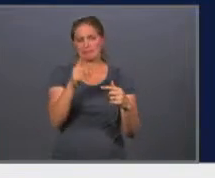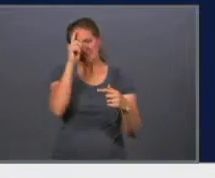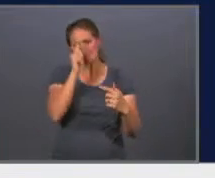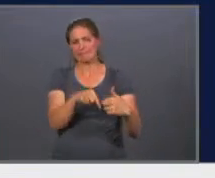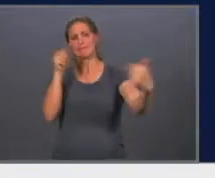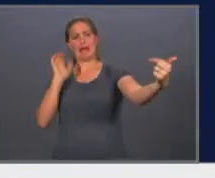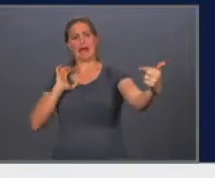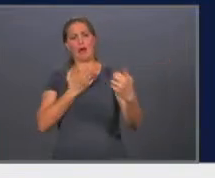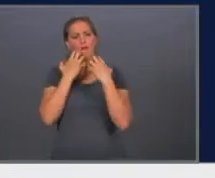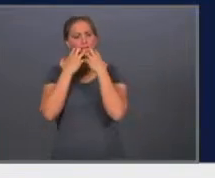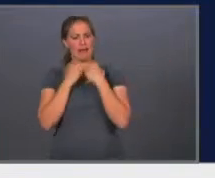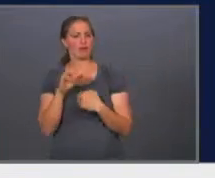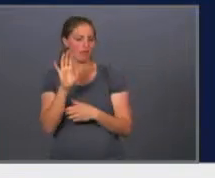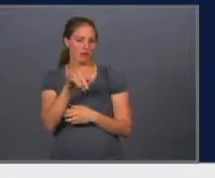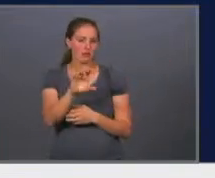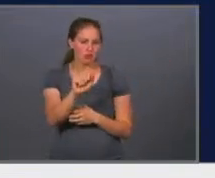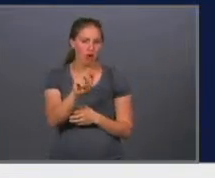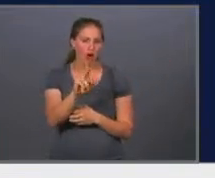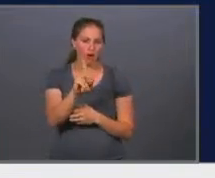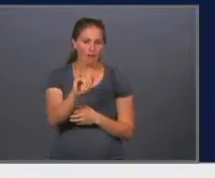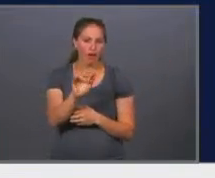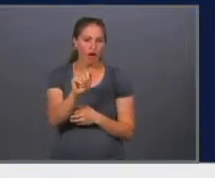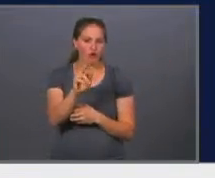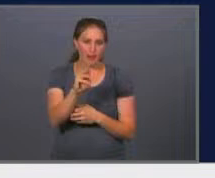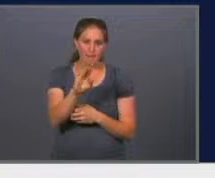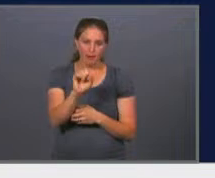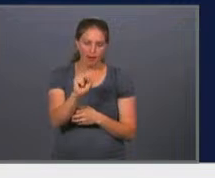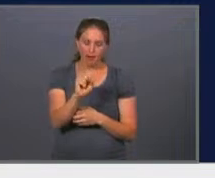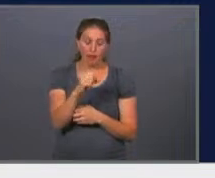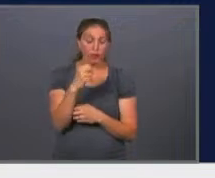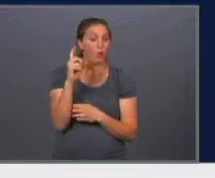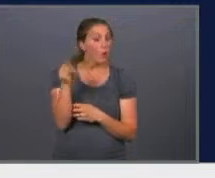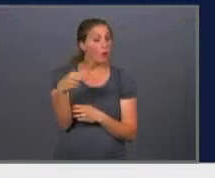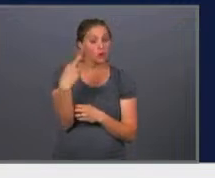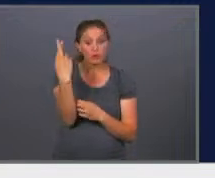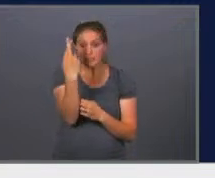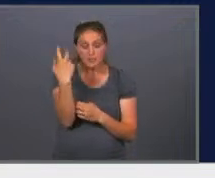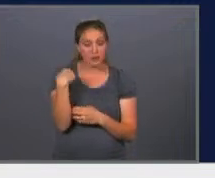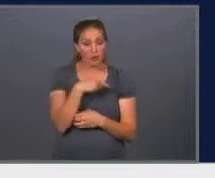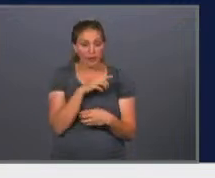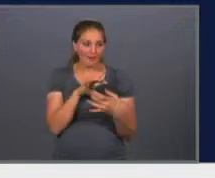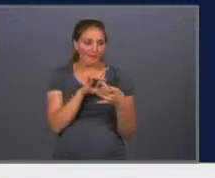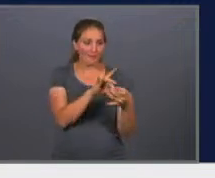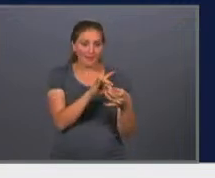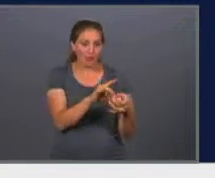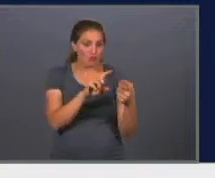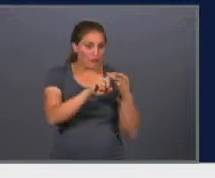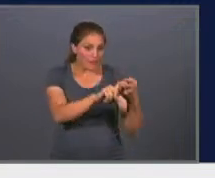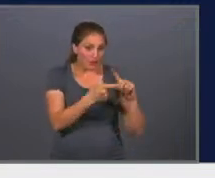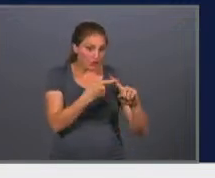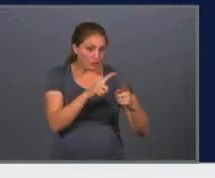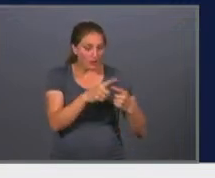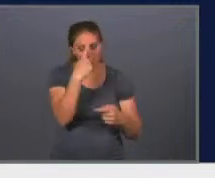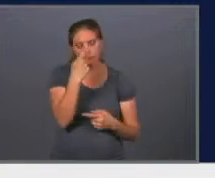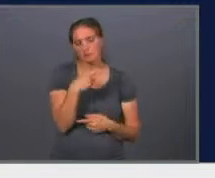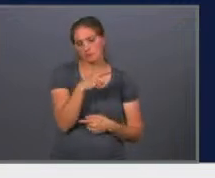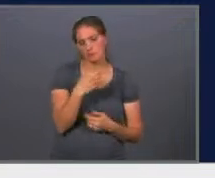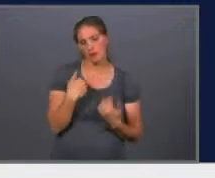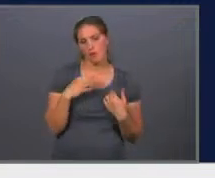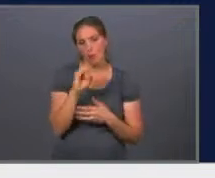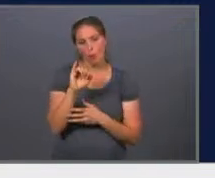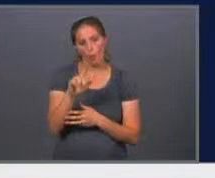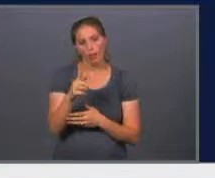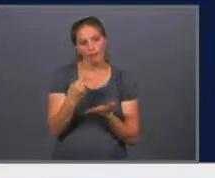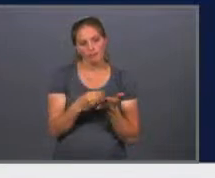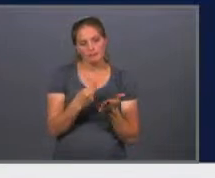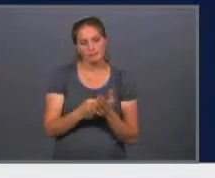Saudi Arabia. And the only reason we cozy up to them is, well, they've got oil and money. And I